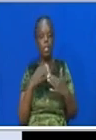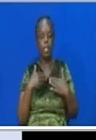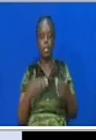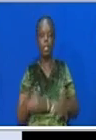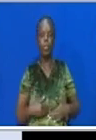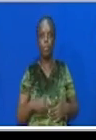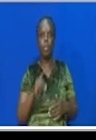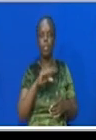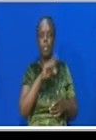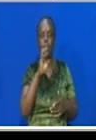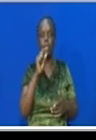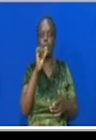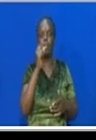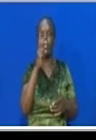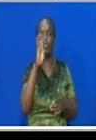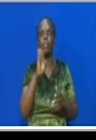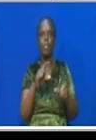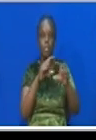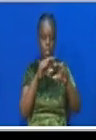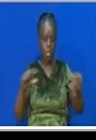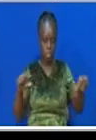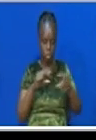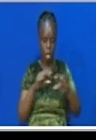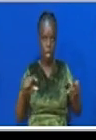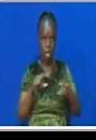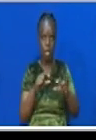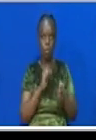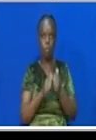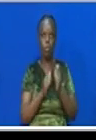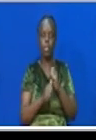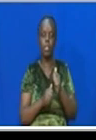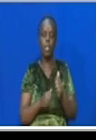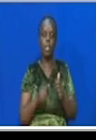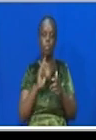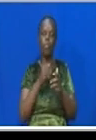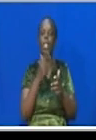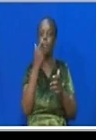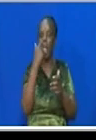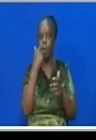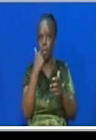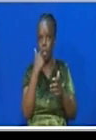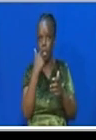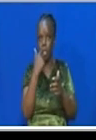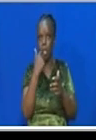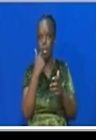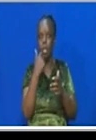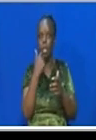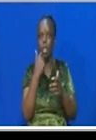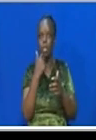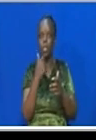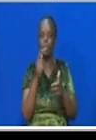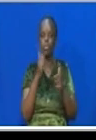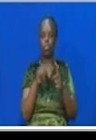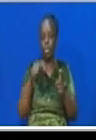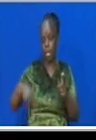digestive system is a tract or a tube which is running all the way from the mouth all the way to